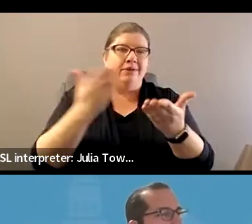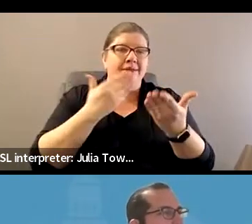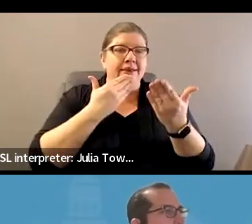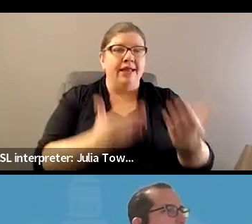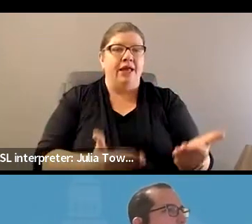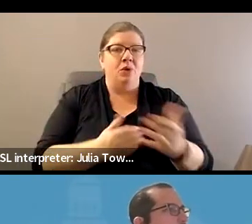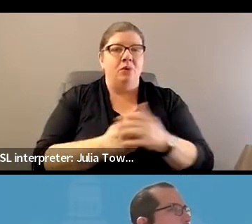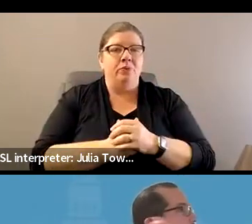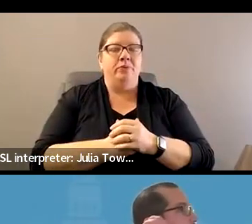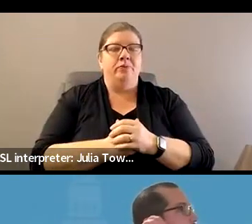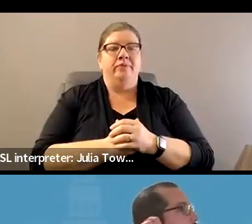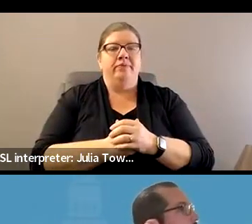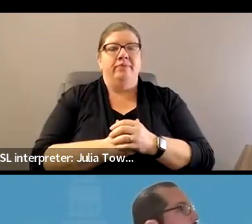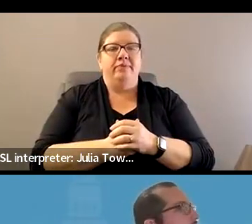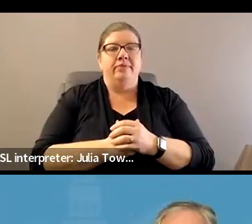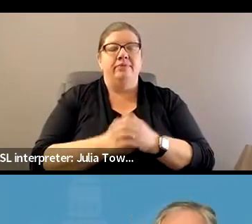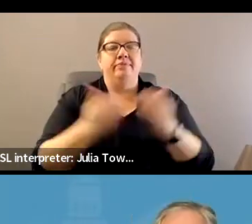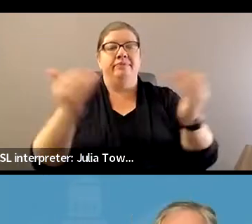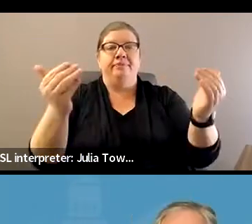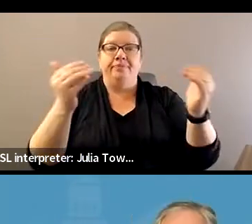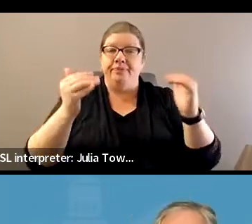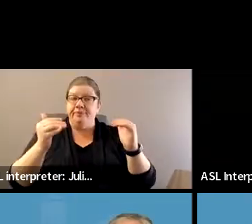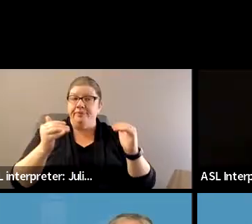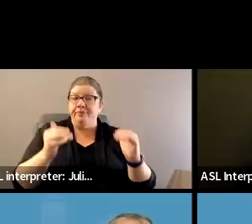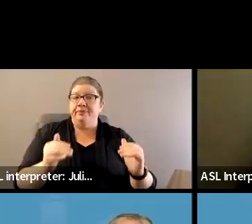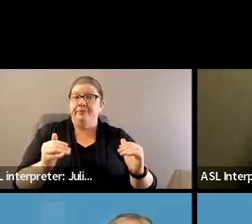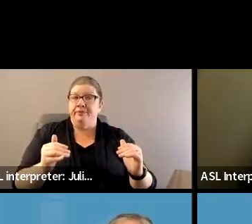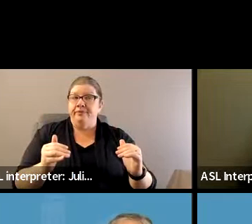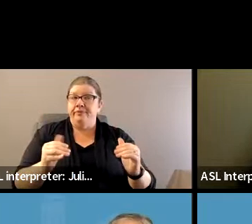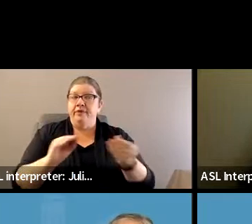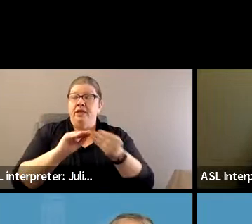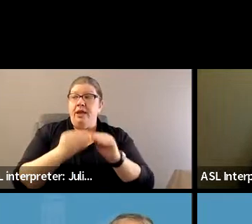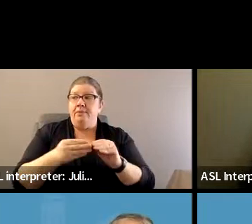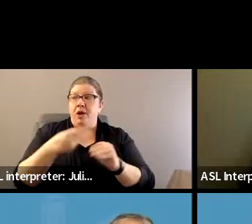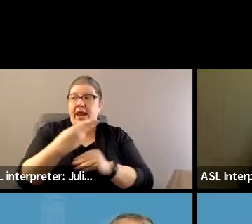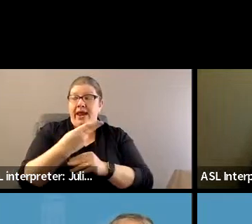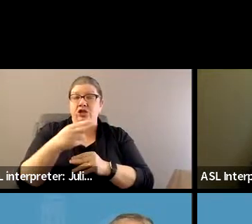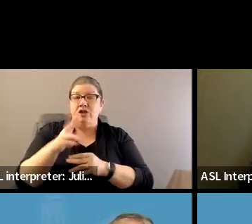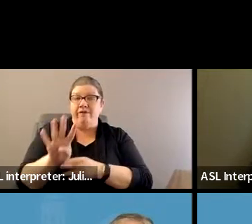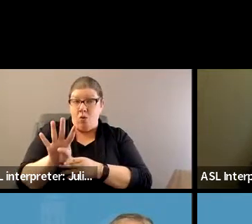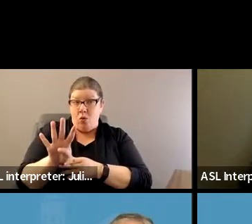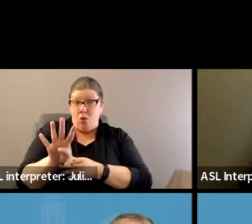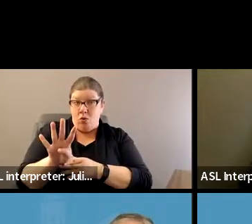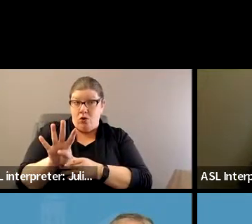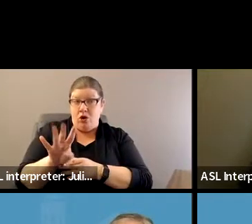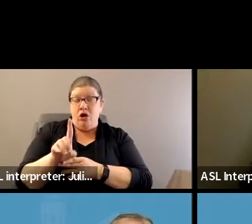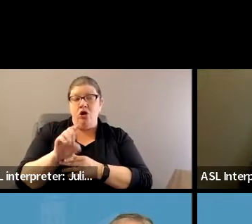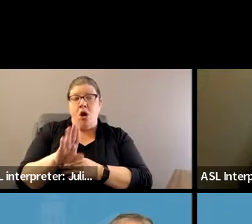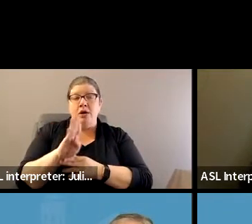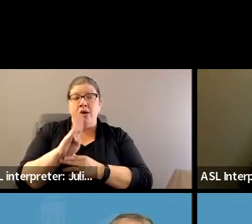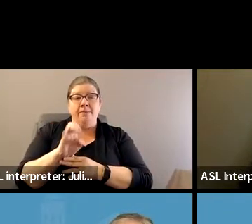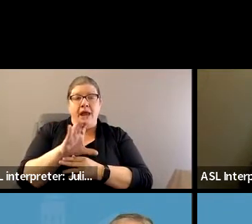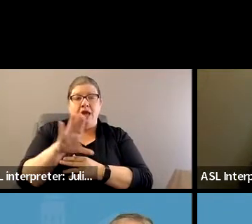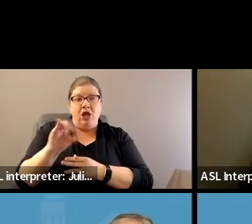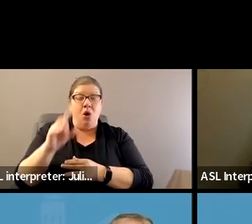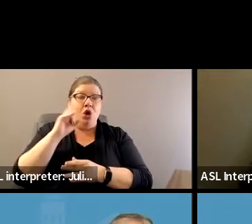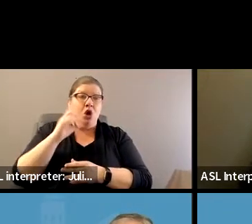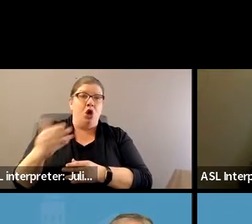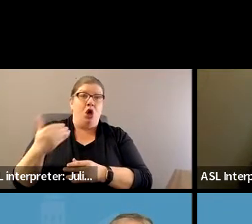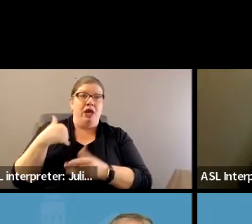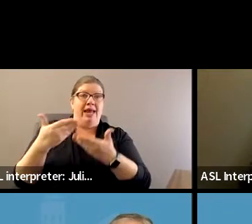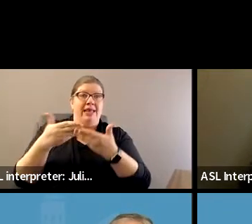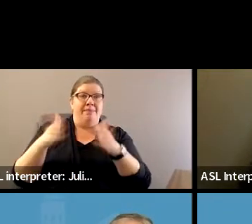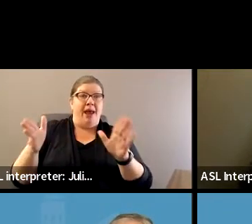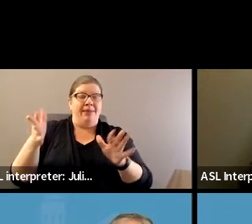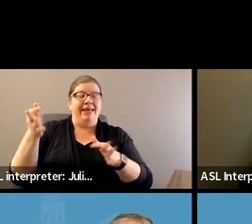you. We're moving next to item H4. Dr. Vecchio, we heard about this earlier in the public